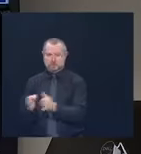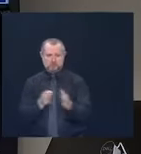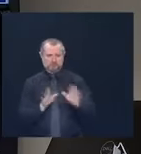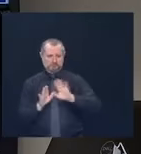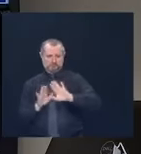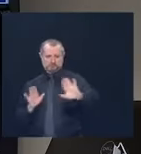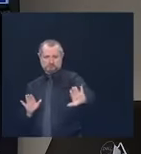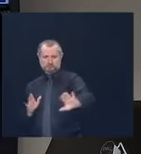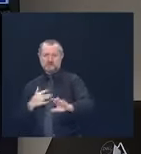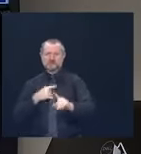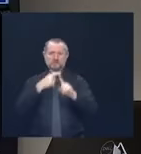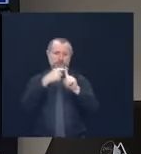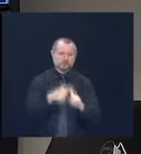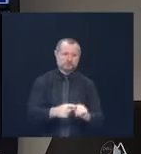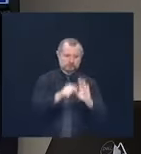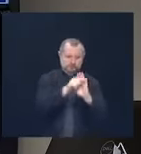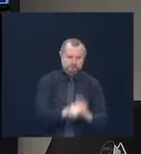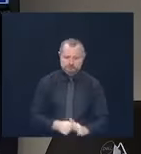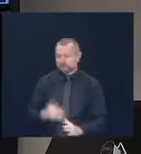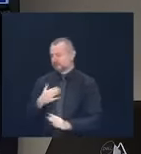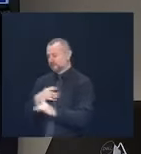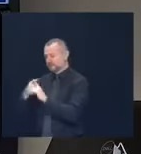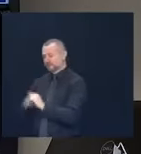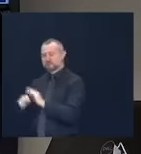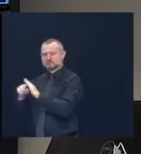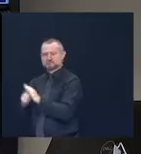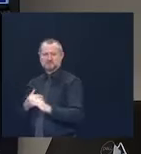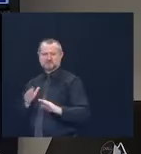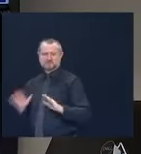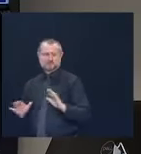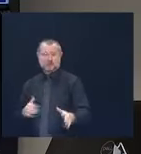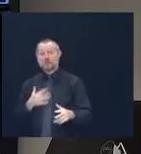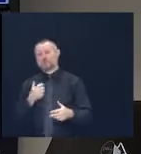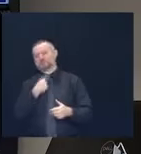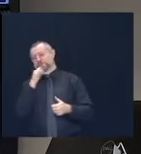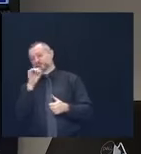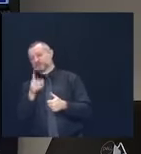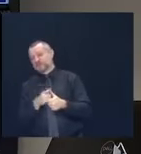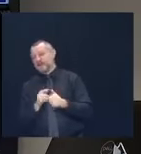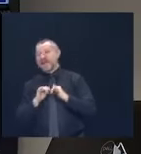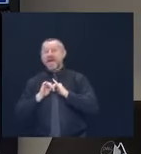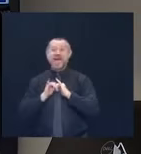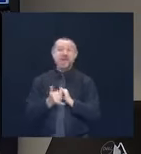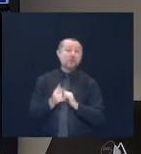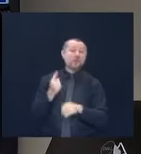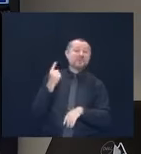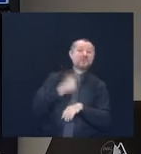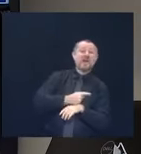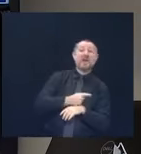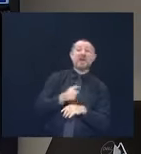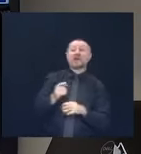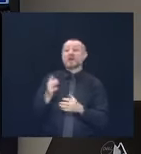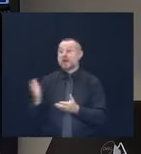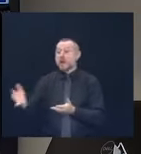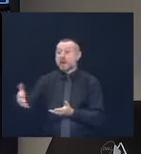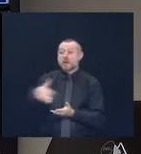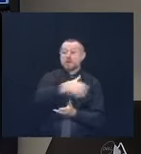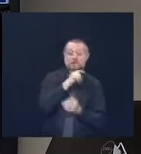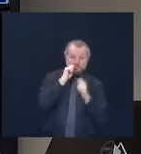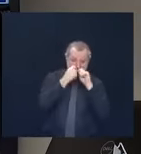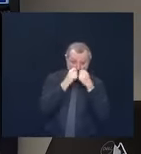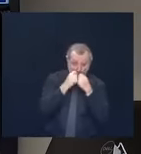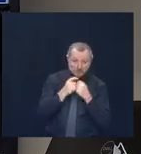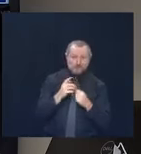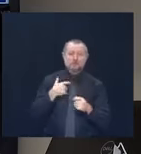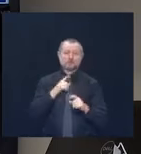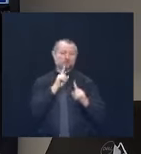disadvantages of each different kind. The first is, Clayton, as you mentioned, the specimen collection date versus the reporting date. If you look at, when you do it on the 7-day